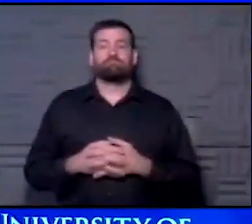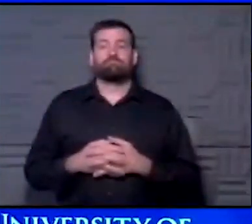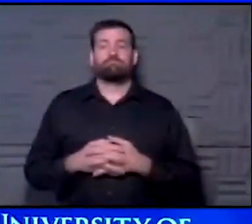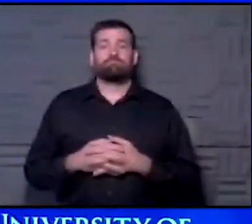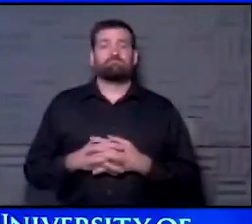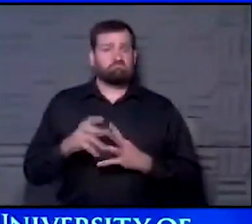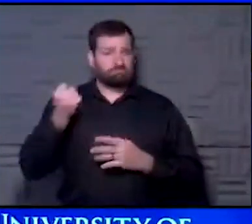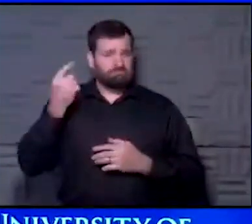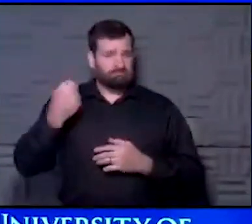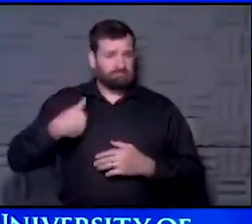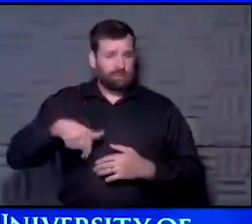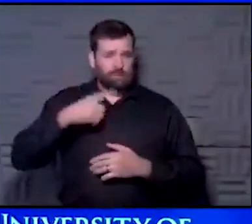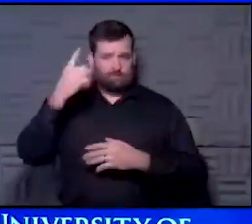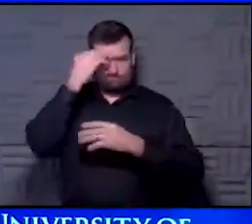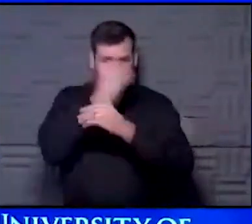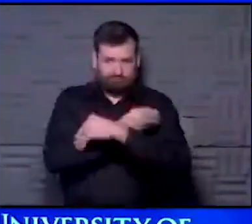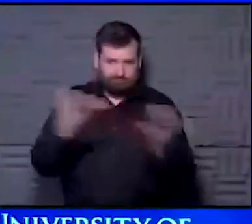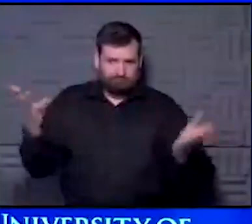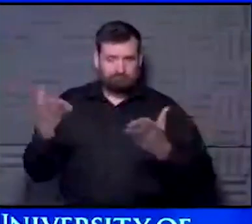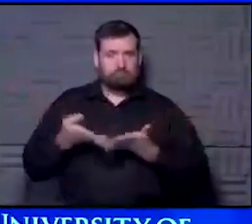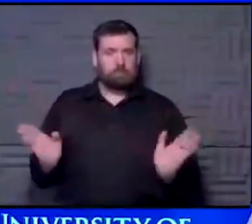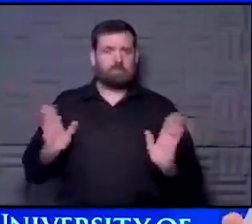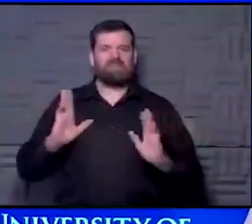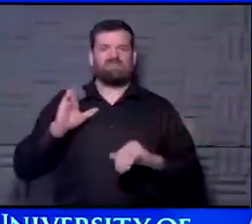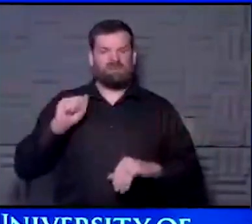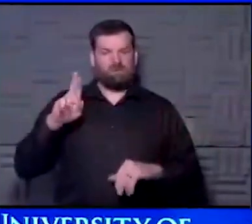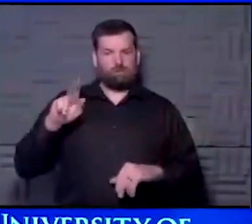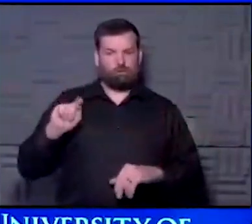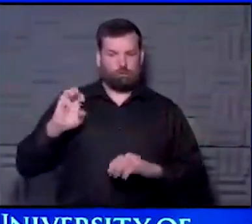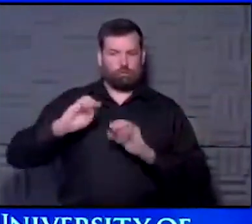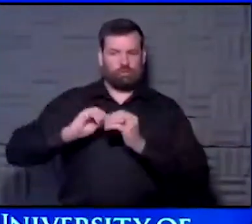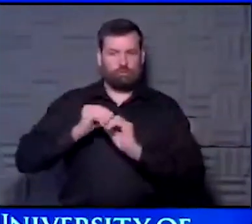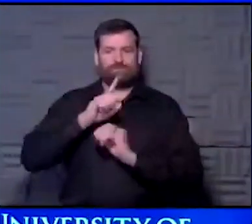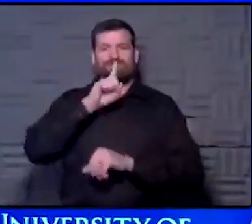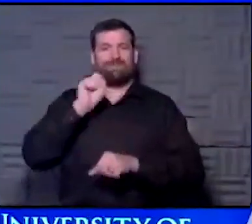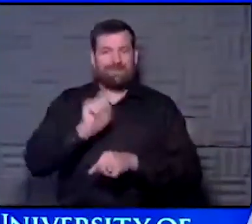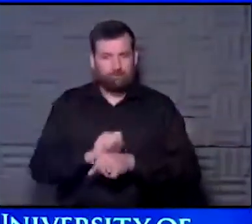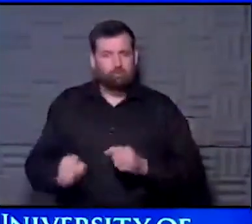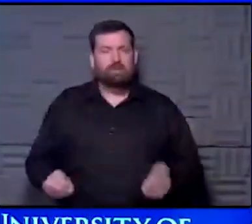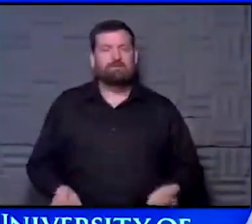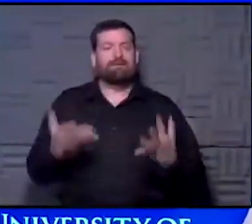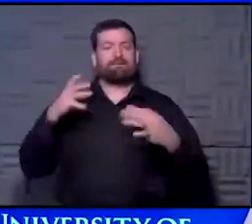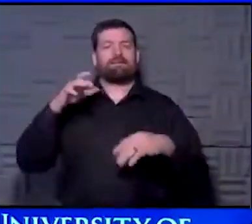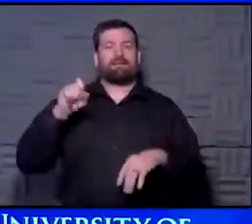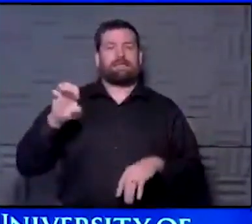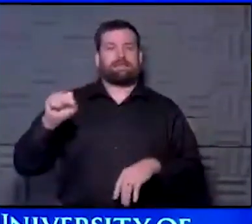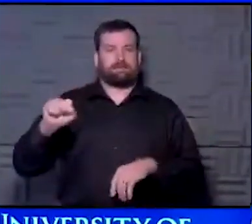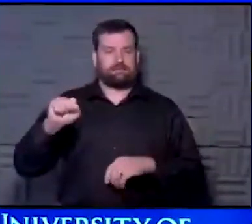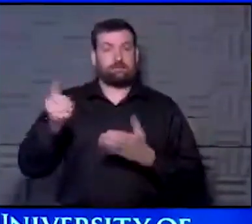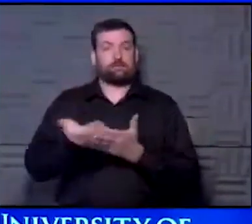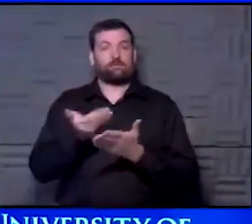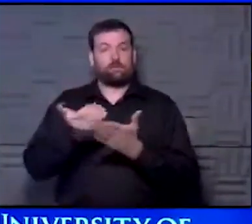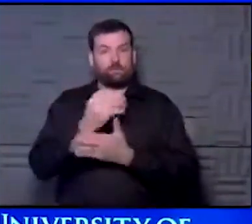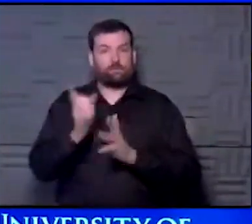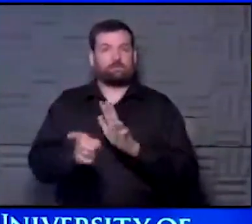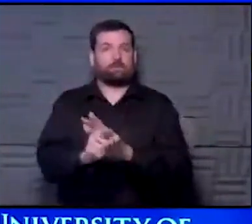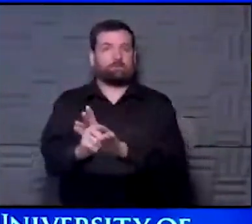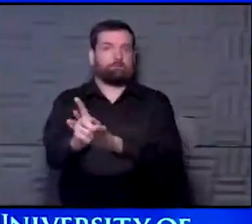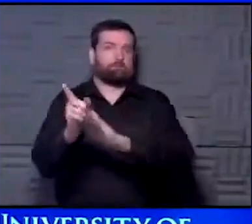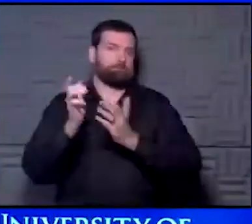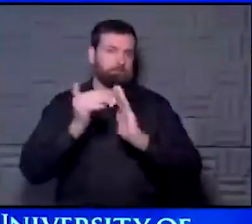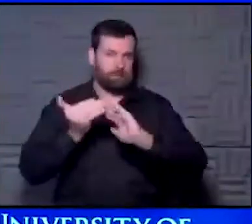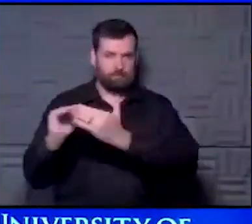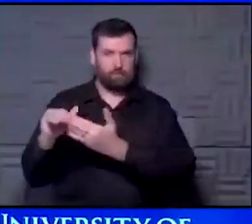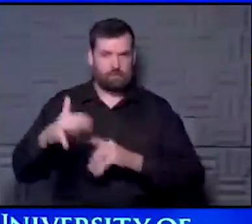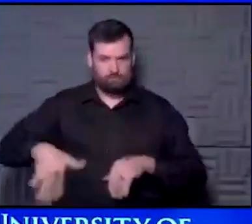the thing that we've reported to the public all along is the acute numbers, because that gives you a sense of what the actual activity is, the new activity out in the community.